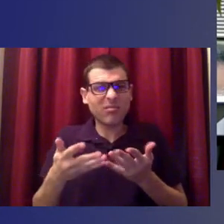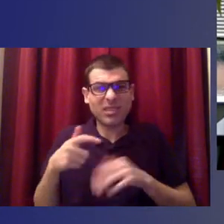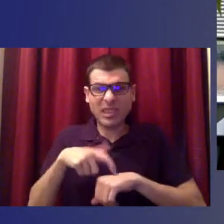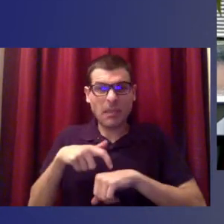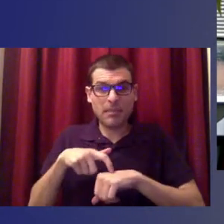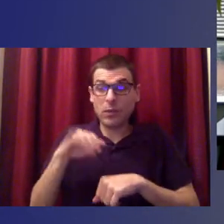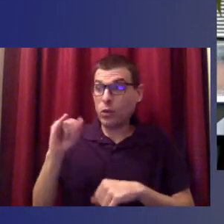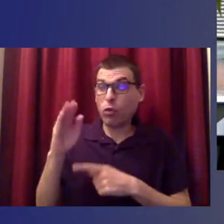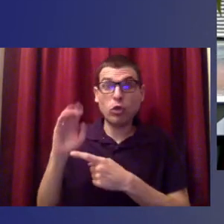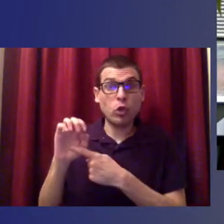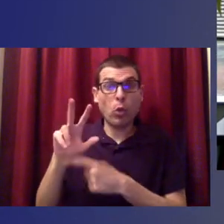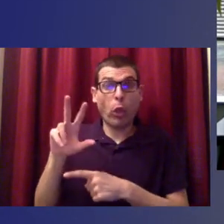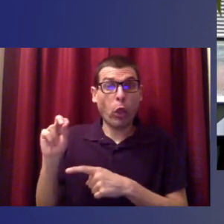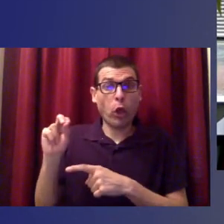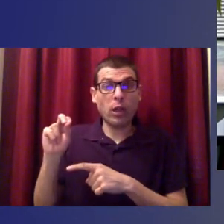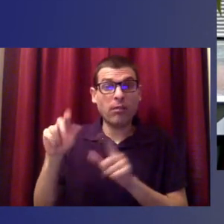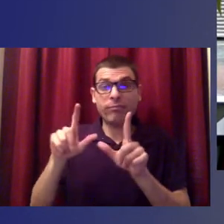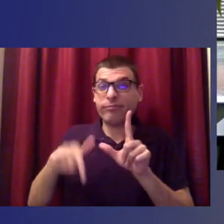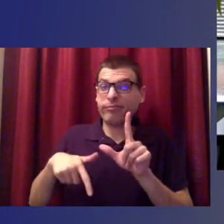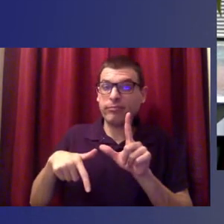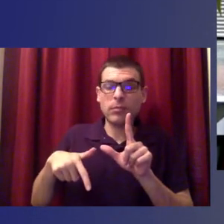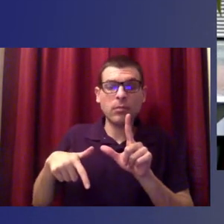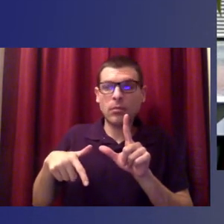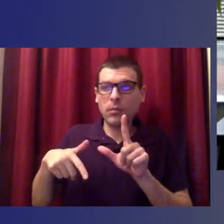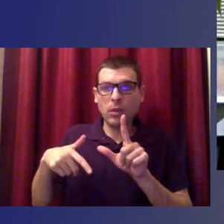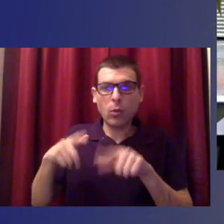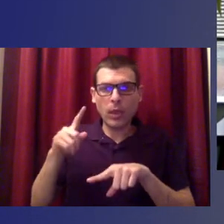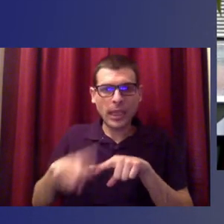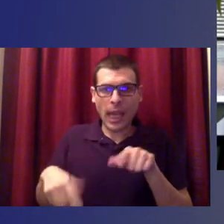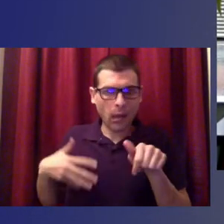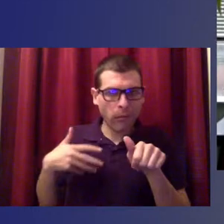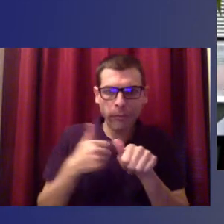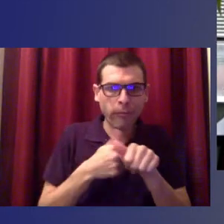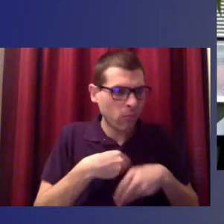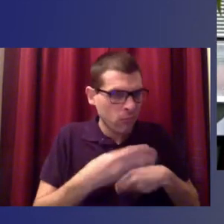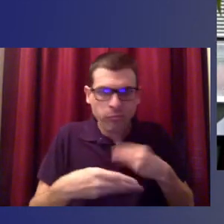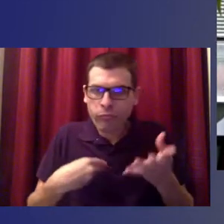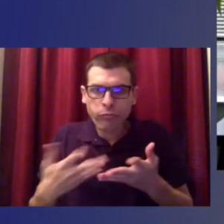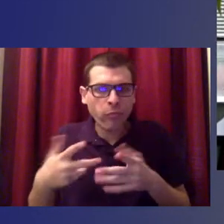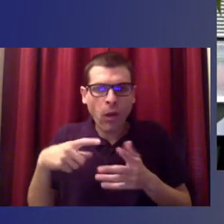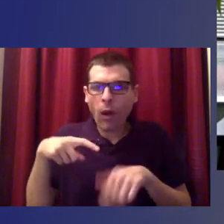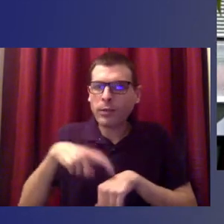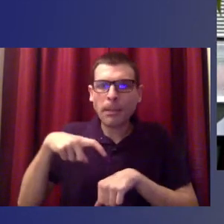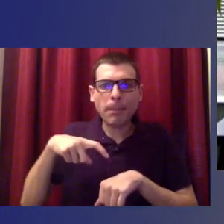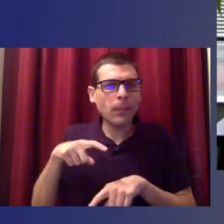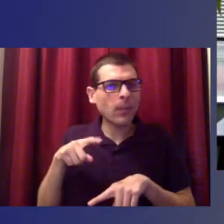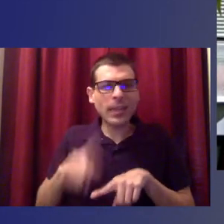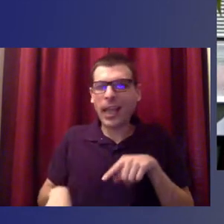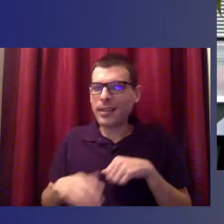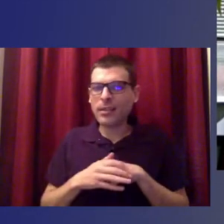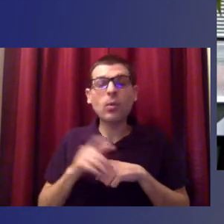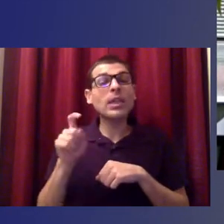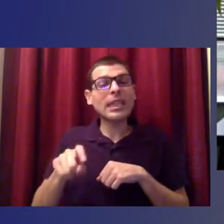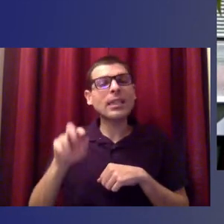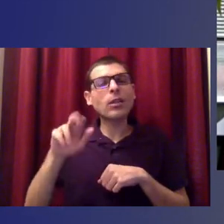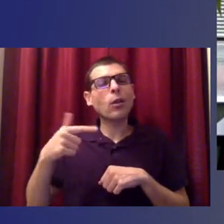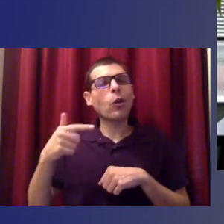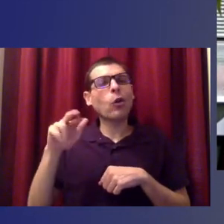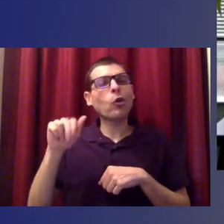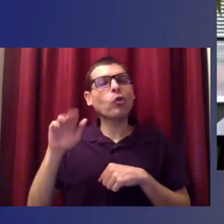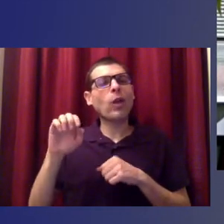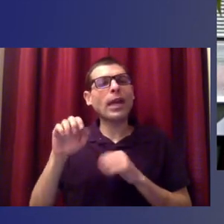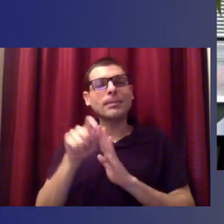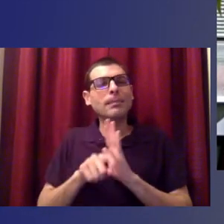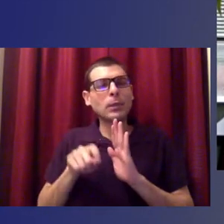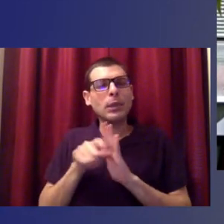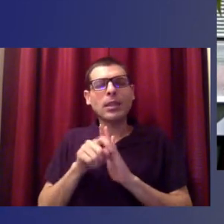June 30th. And in addition, we'll need to have a grace period because people aren't going to be able suddenly on July 1st to